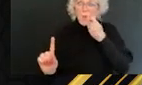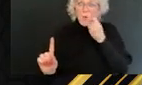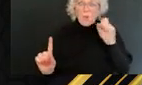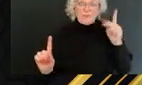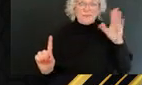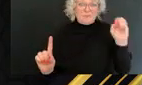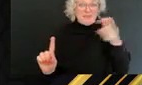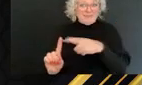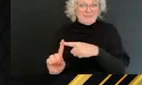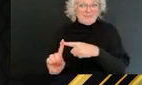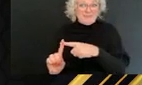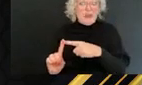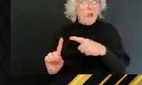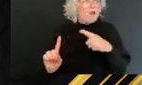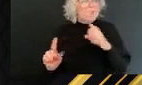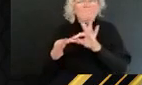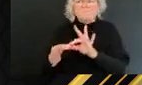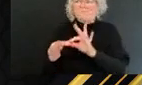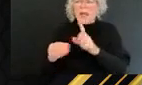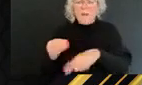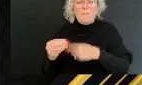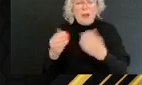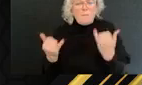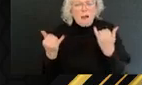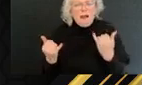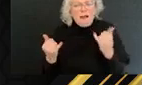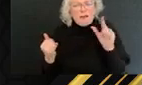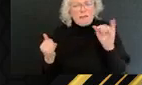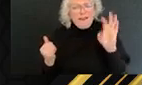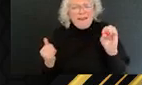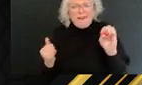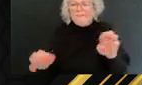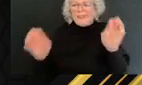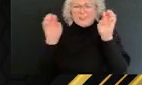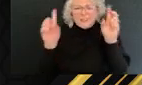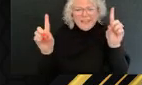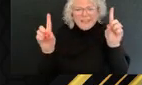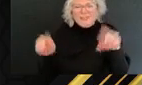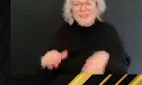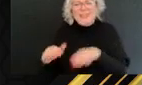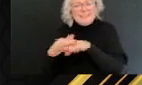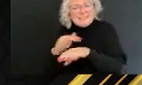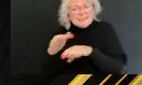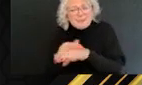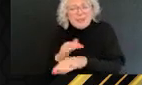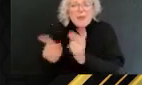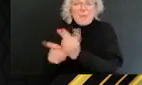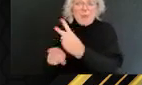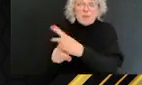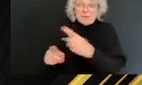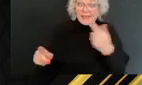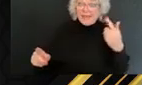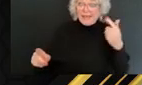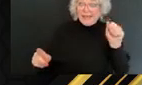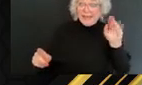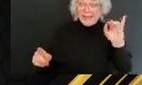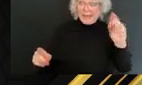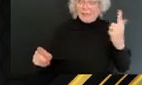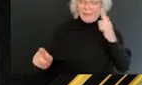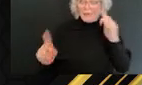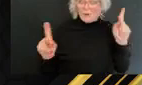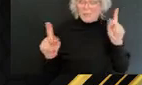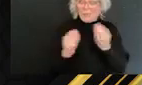It's dedicated to modern life, education, accessibility, productivity, gaming for people